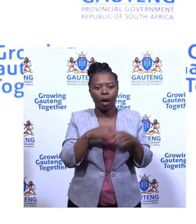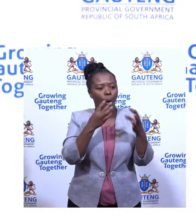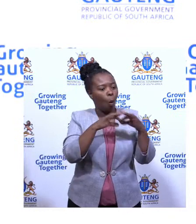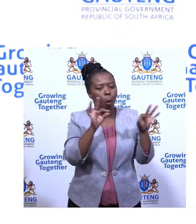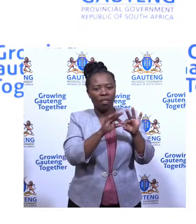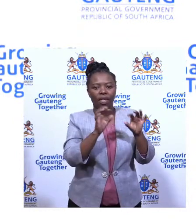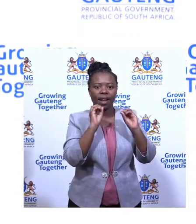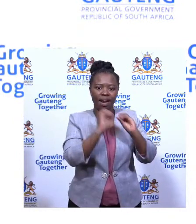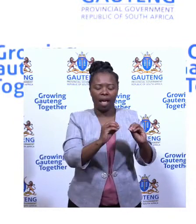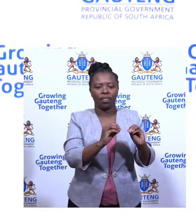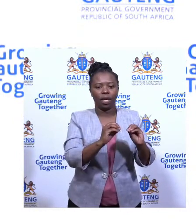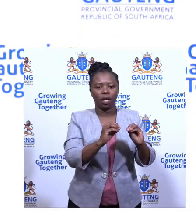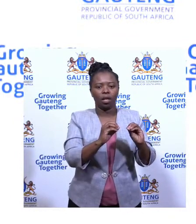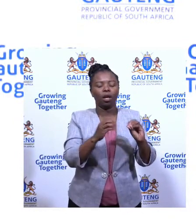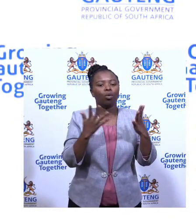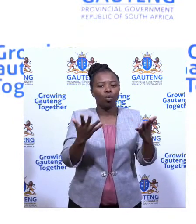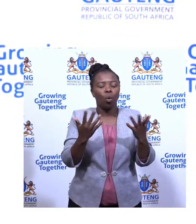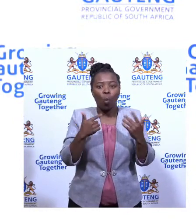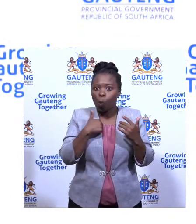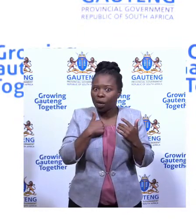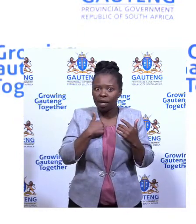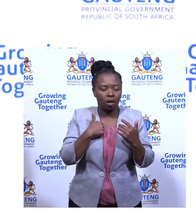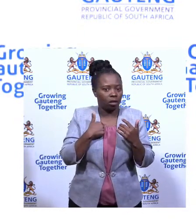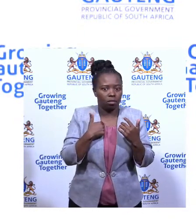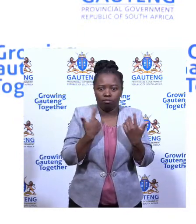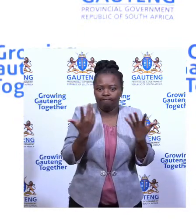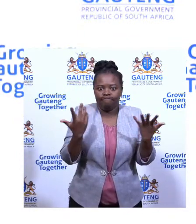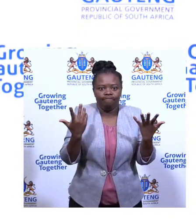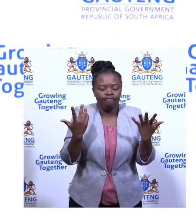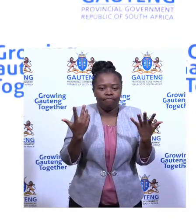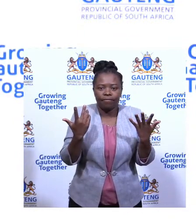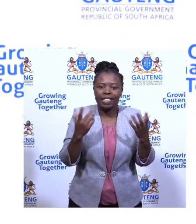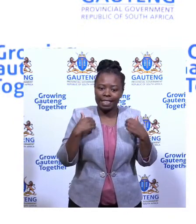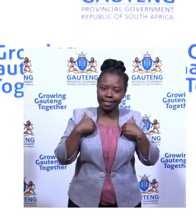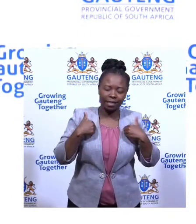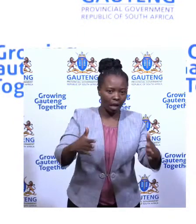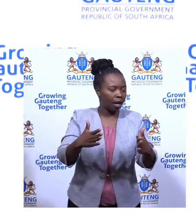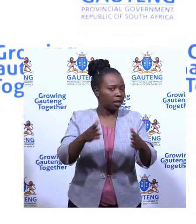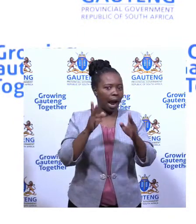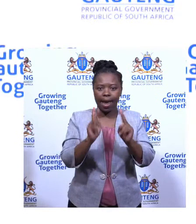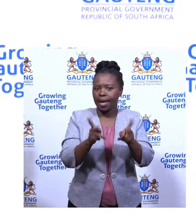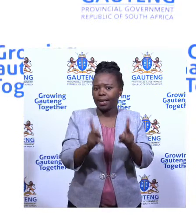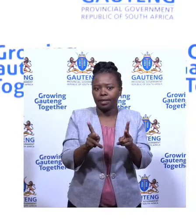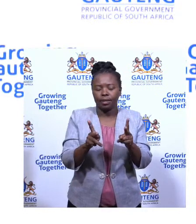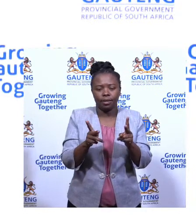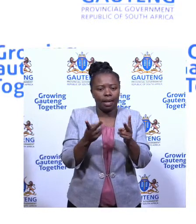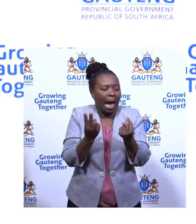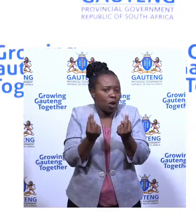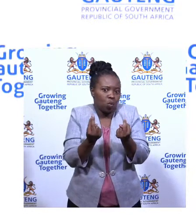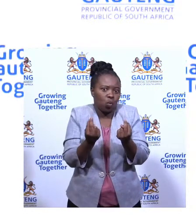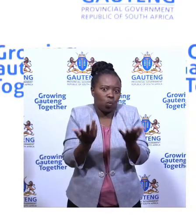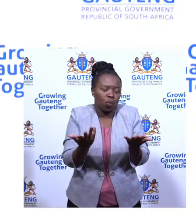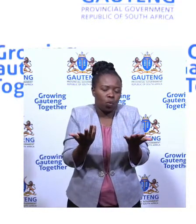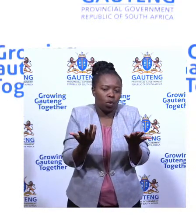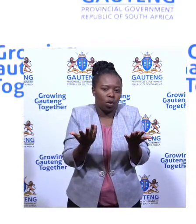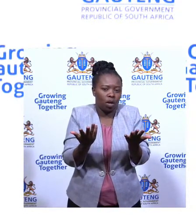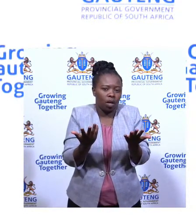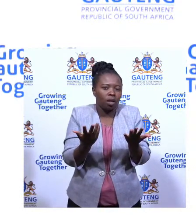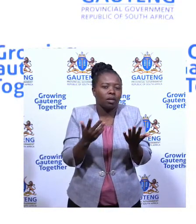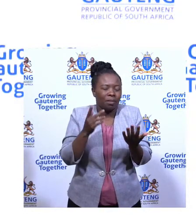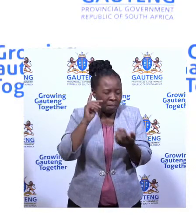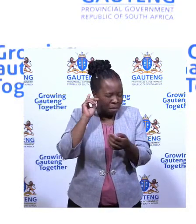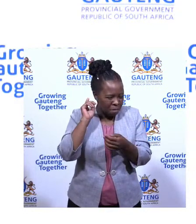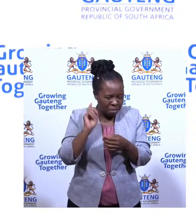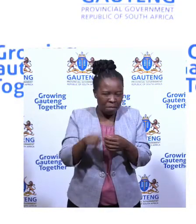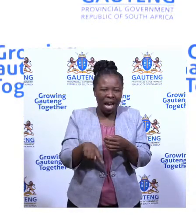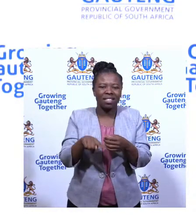So essentially, we are forced to start afresh. This is a fresh start, and there must be consequences